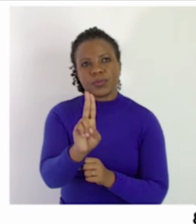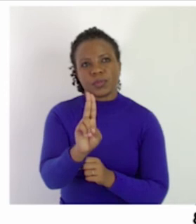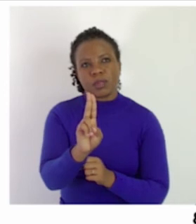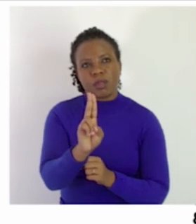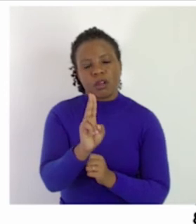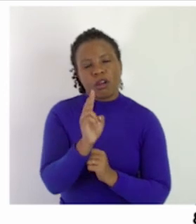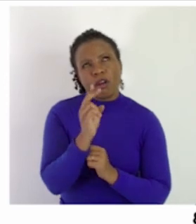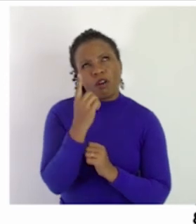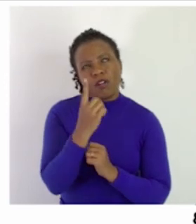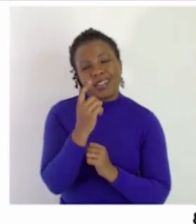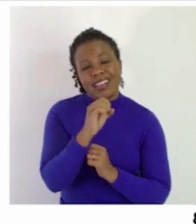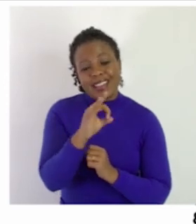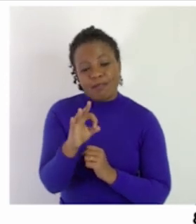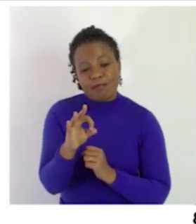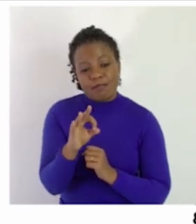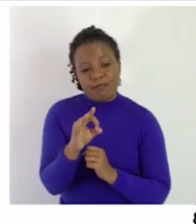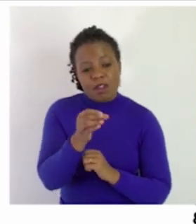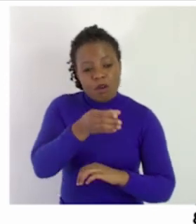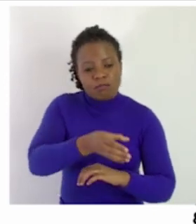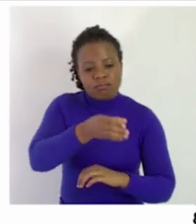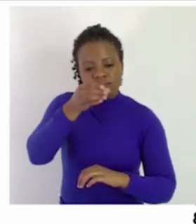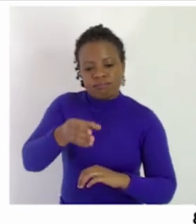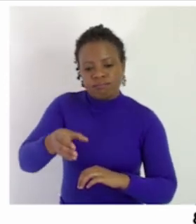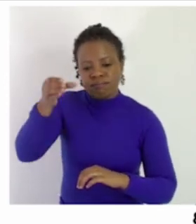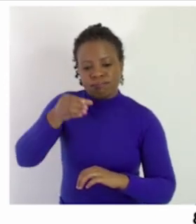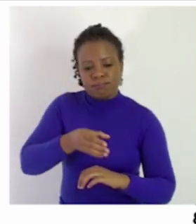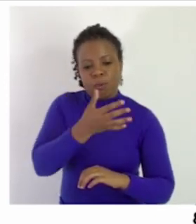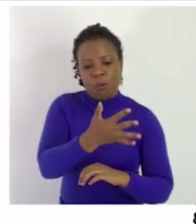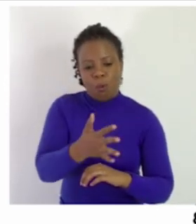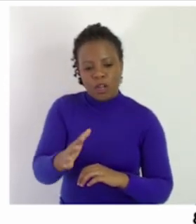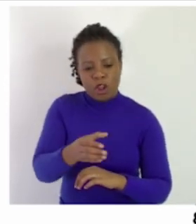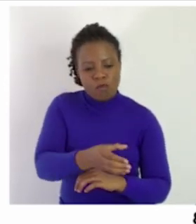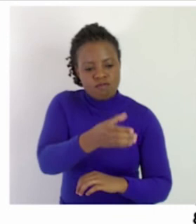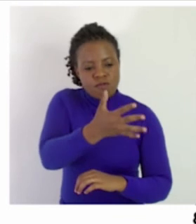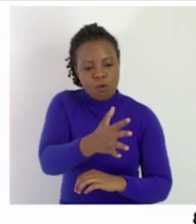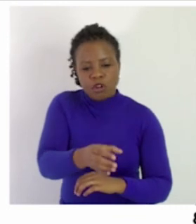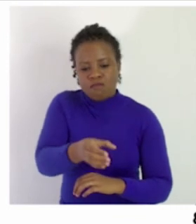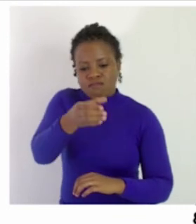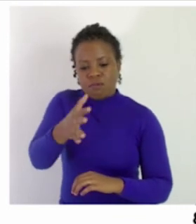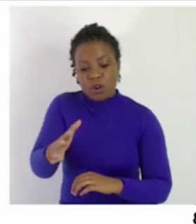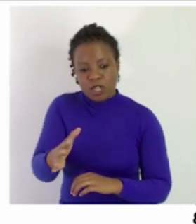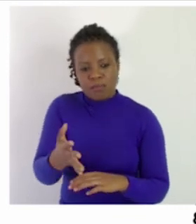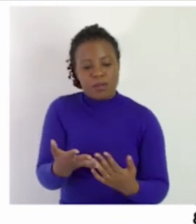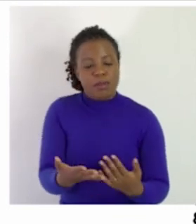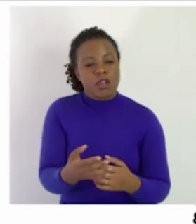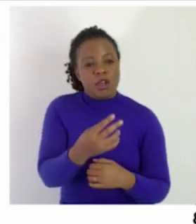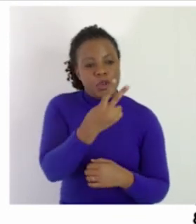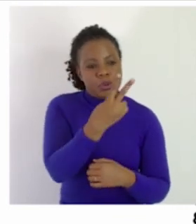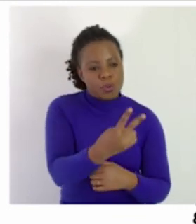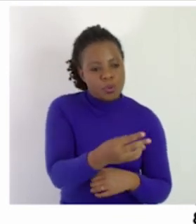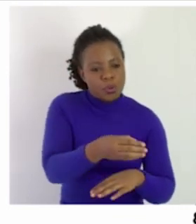Unless if you are talking of containers of water, that's when you can say 2 bottles